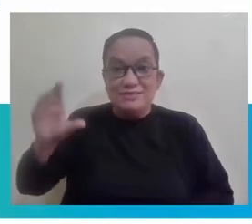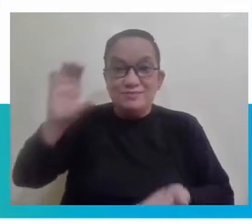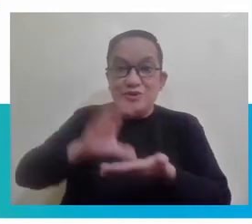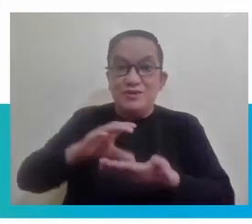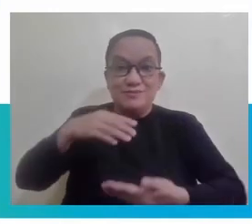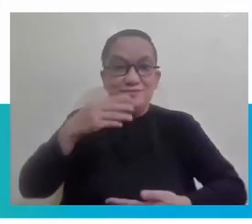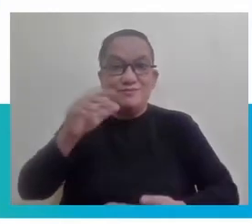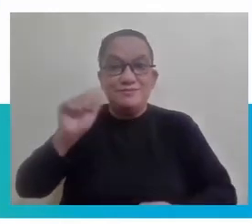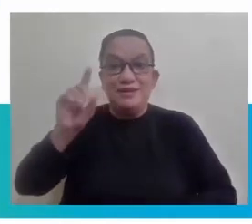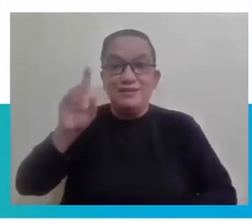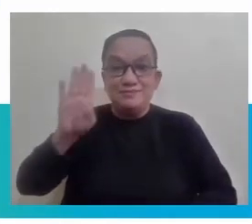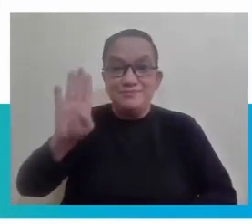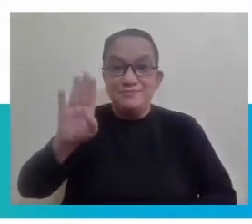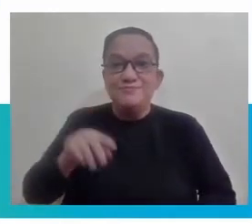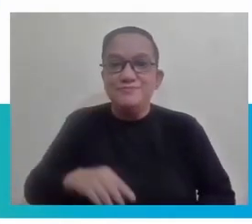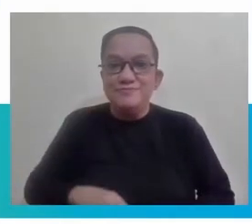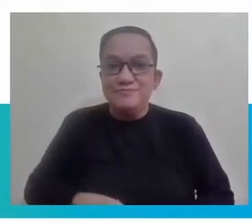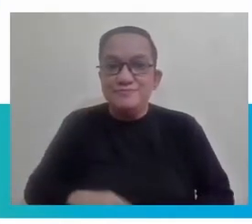Christian.